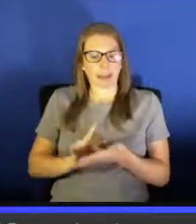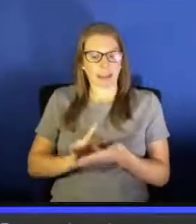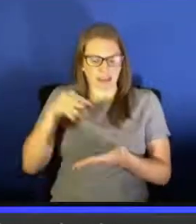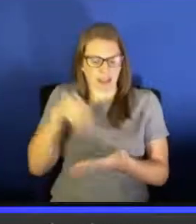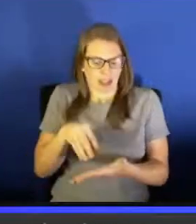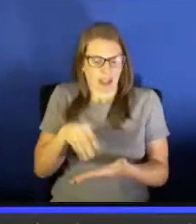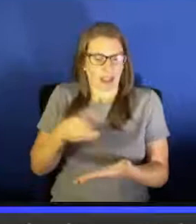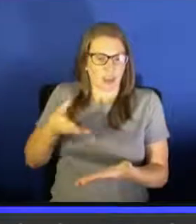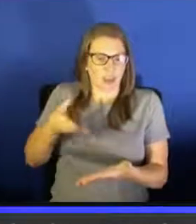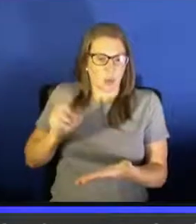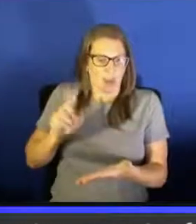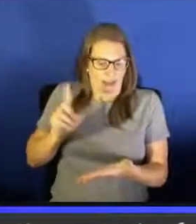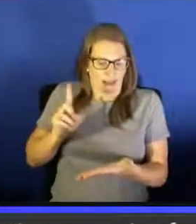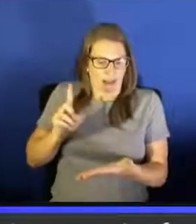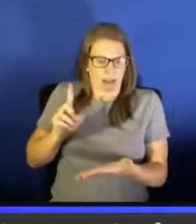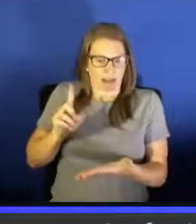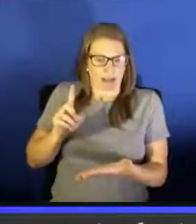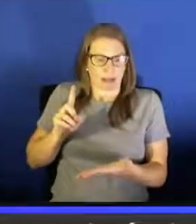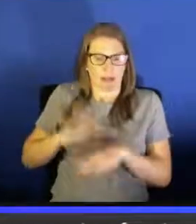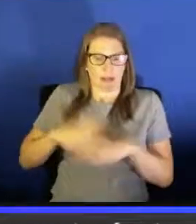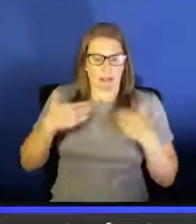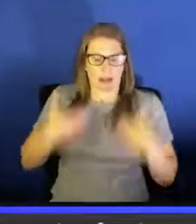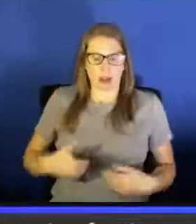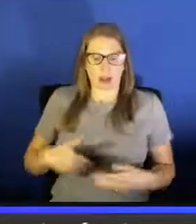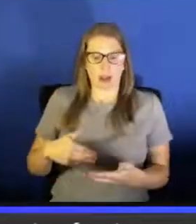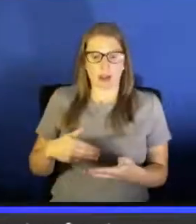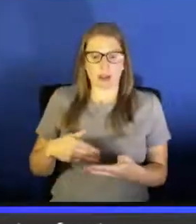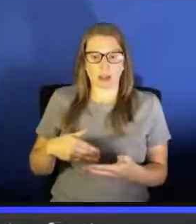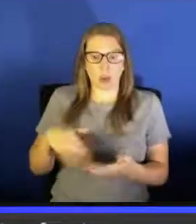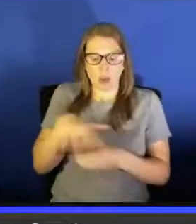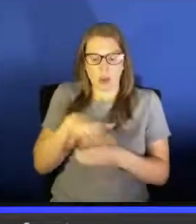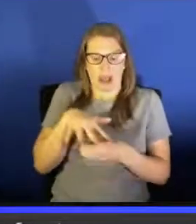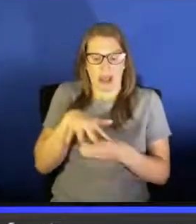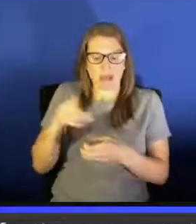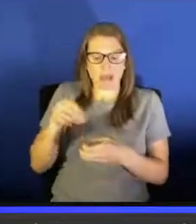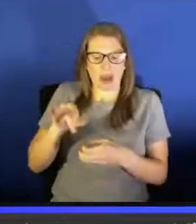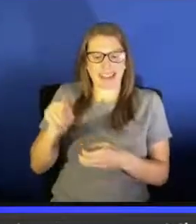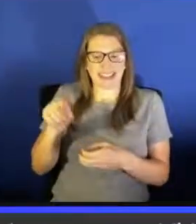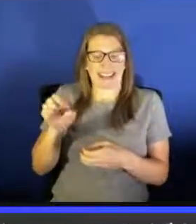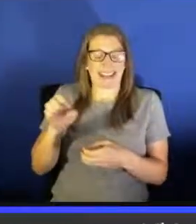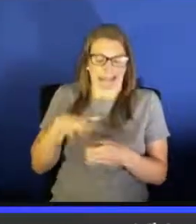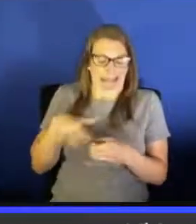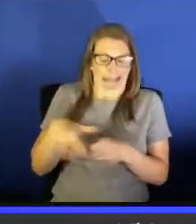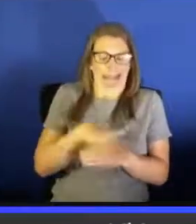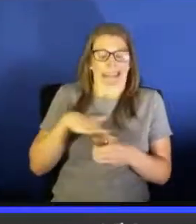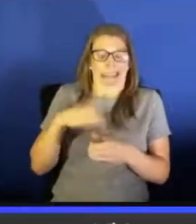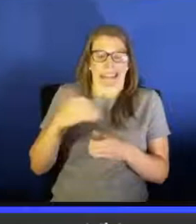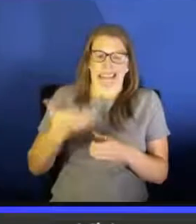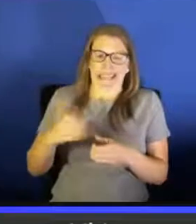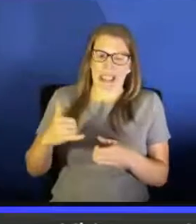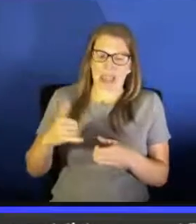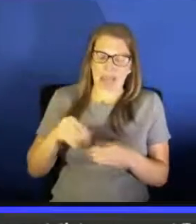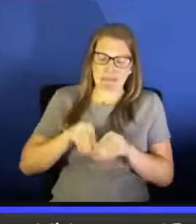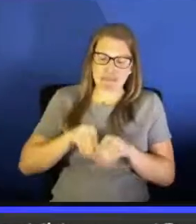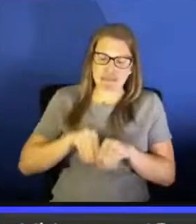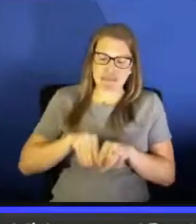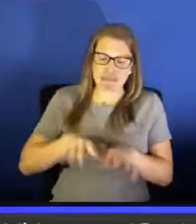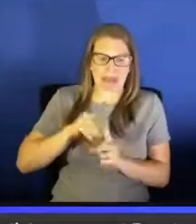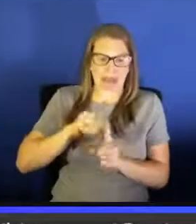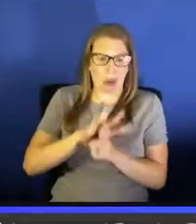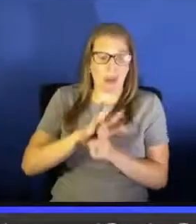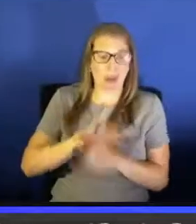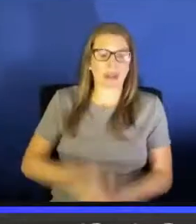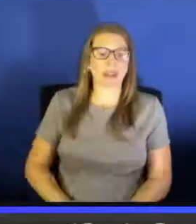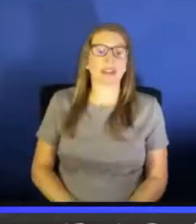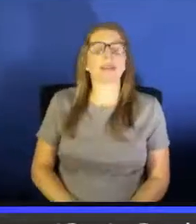therapy. And right around the prostate is still getting a high dose. So it is still you still have some of